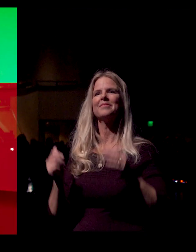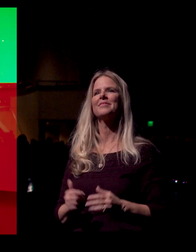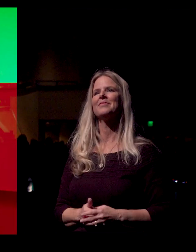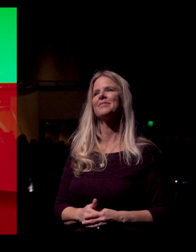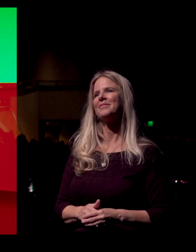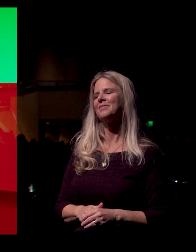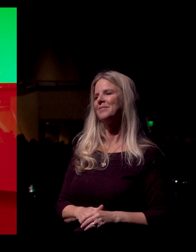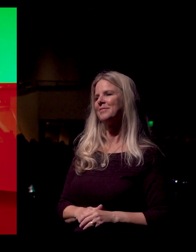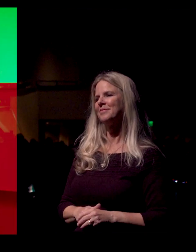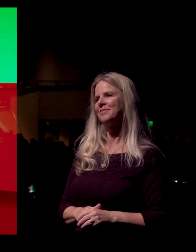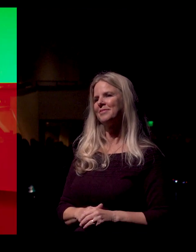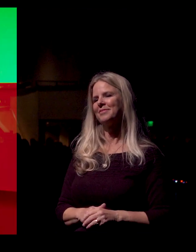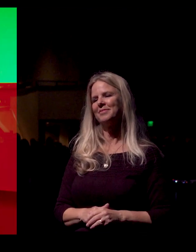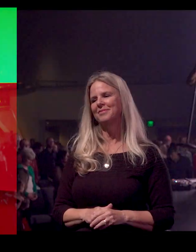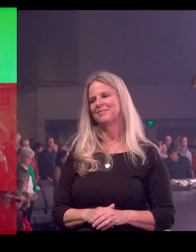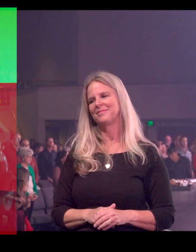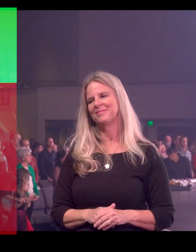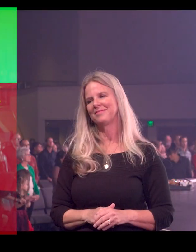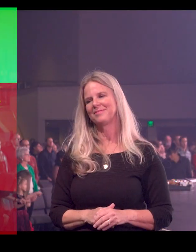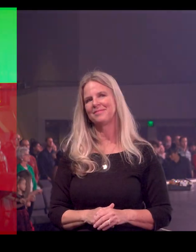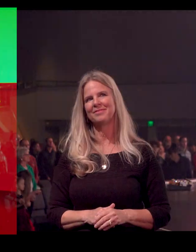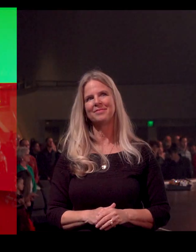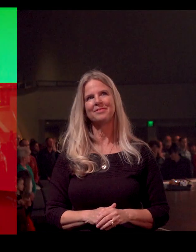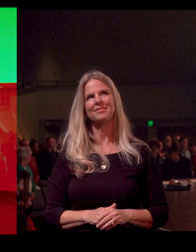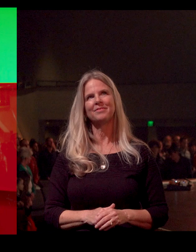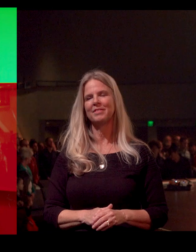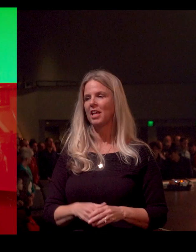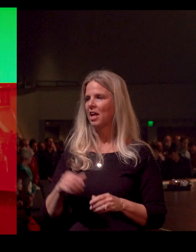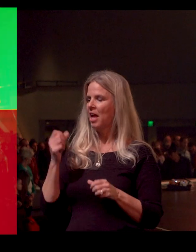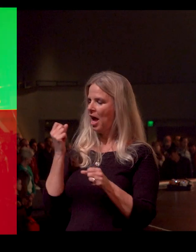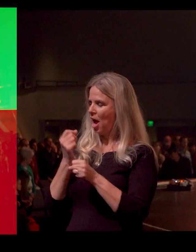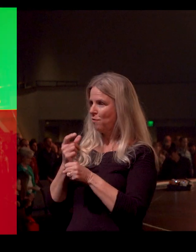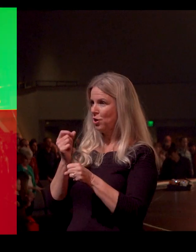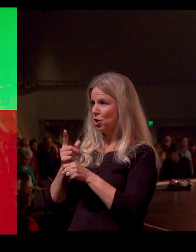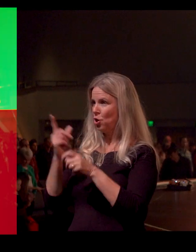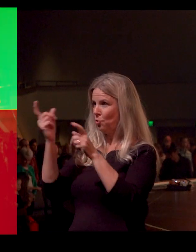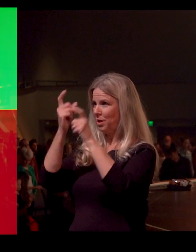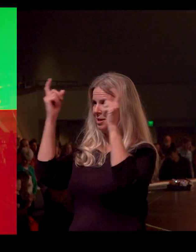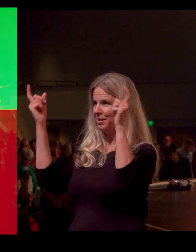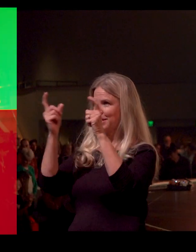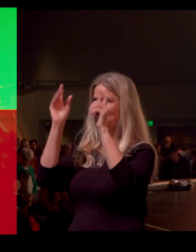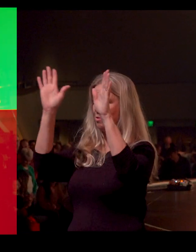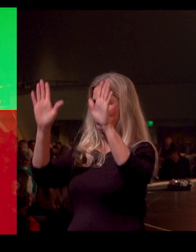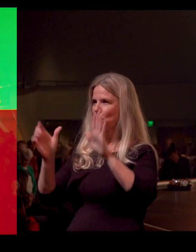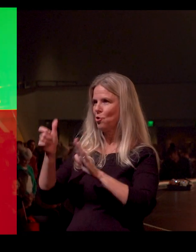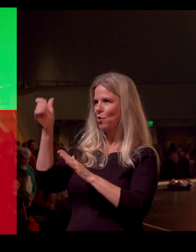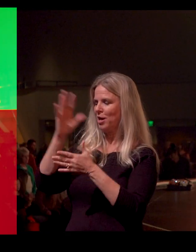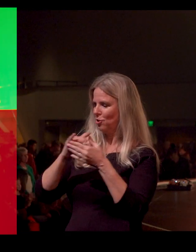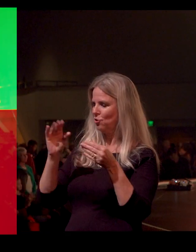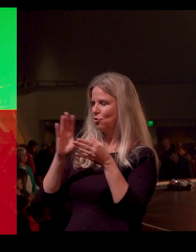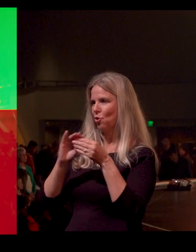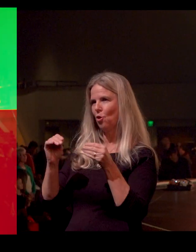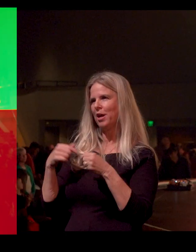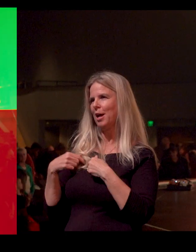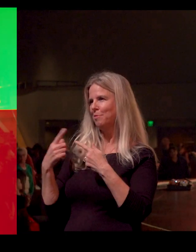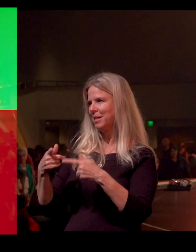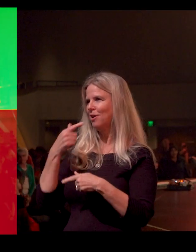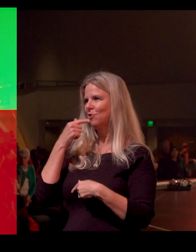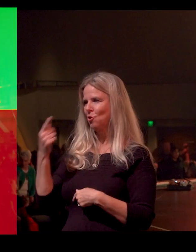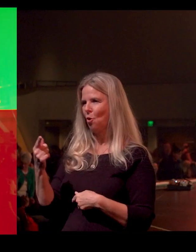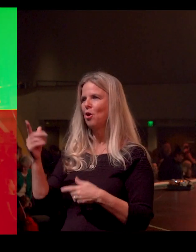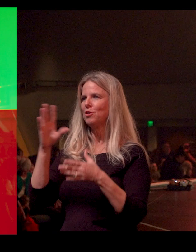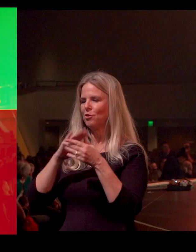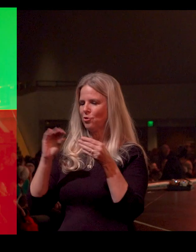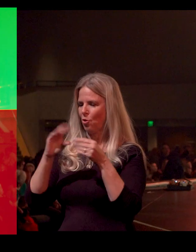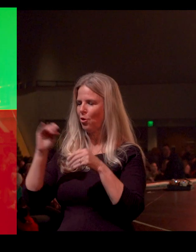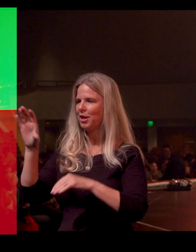Every year, we celebrate the greatest story ever told. The story of Christmas. The story of Jesus entering into our world. And this year, we